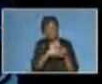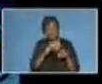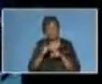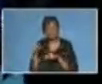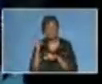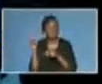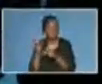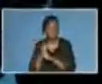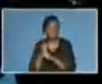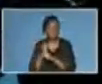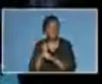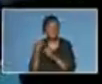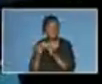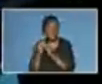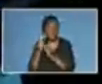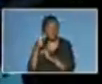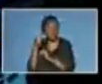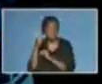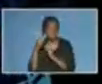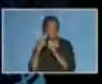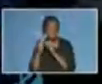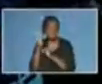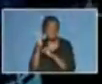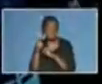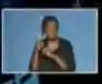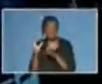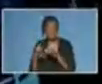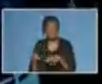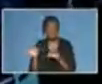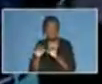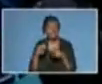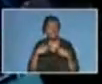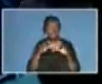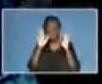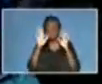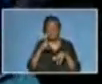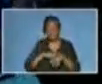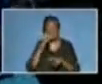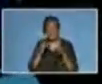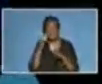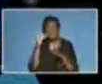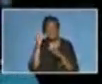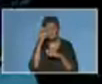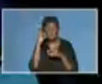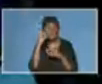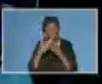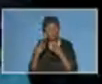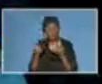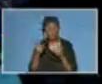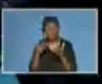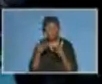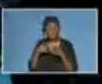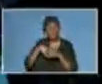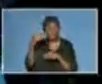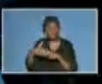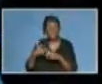the most. There you go. So the most counts. Yeah, so we had a great time. So if you're looking for something to do, if you like fishing, you want to get out in the